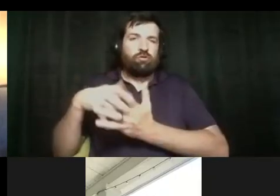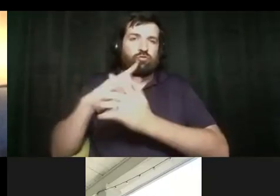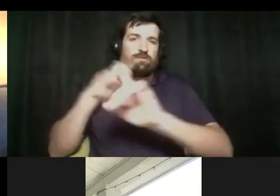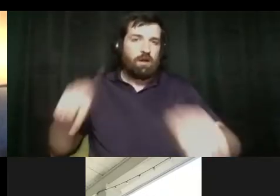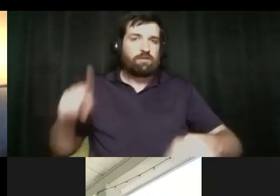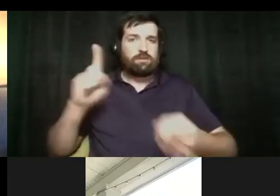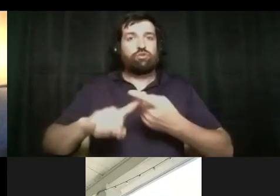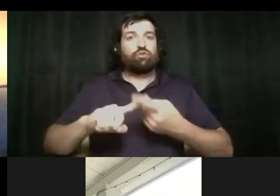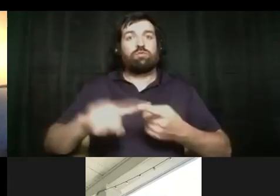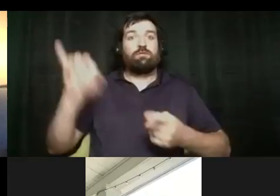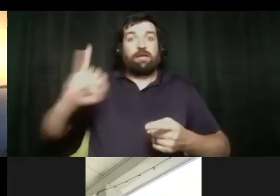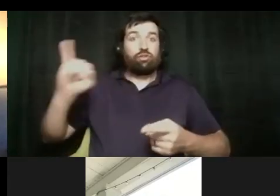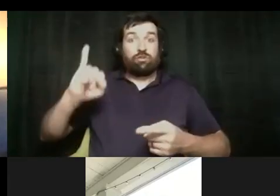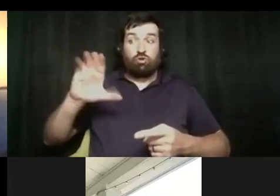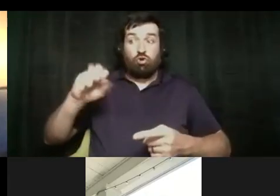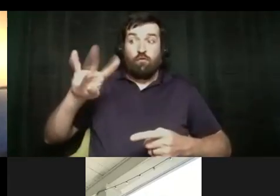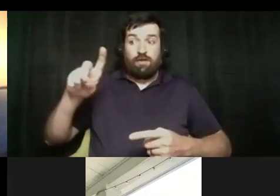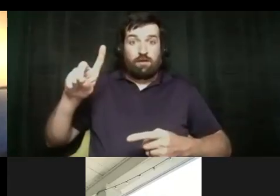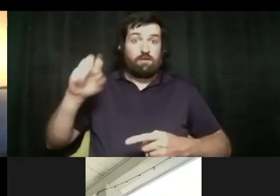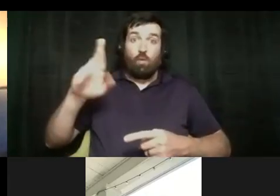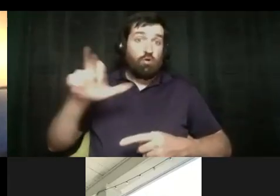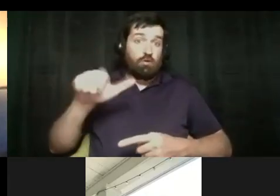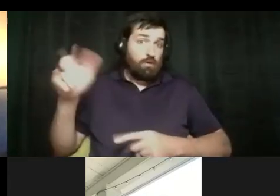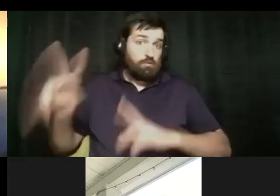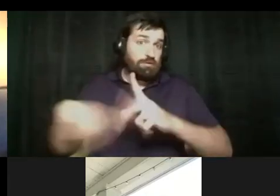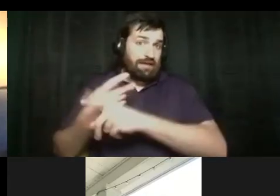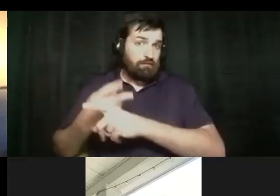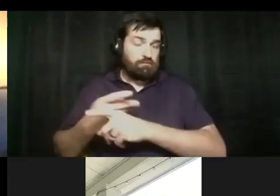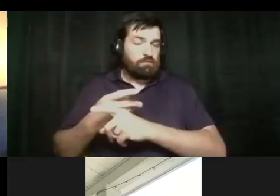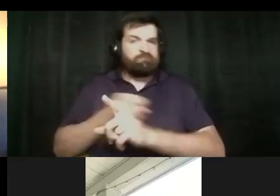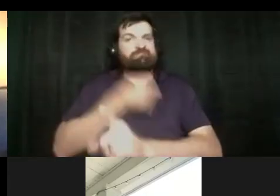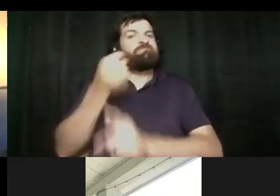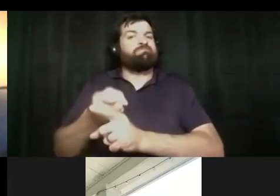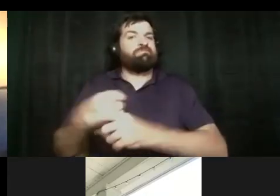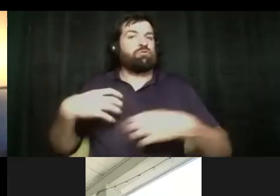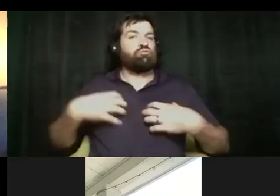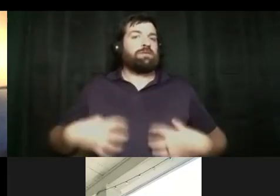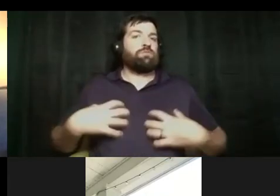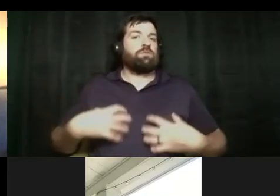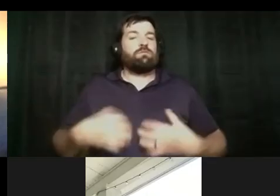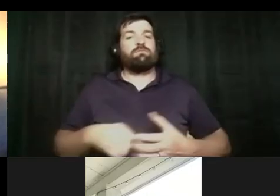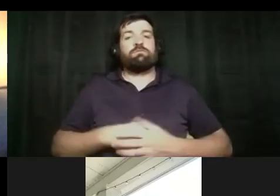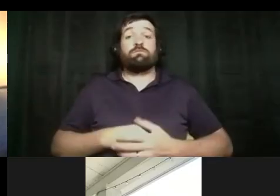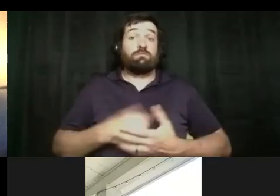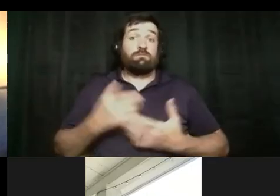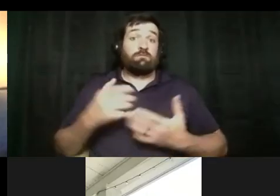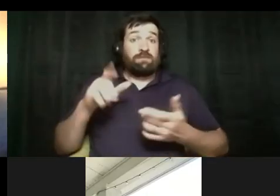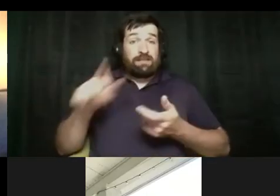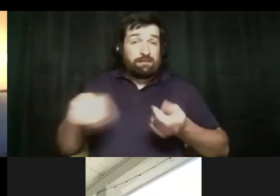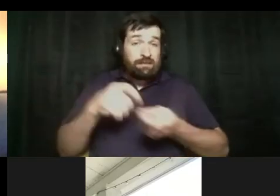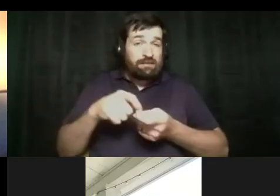a COVID infection or other acute respiratory illness. Is there a trace element,